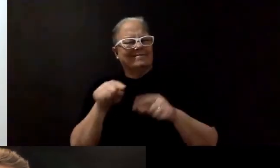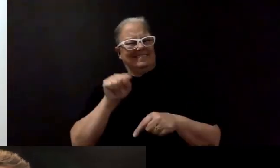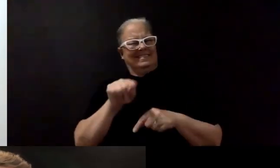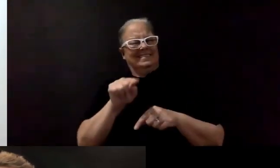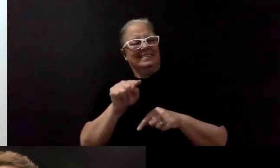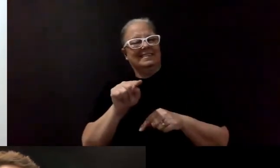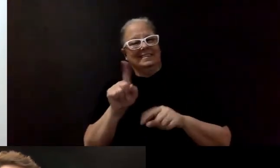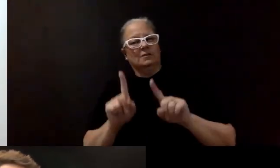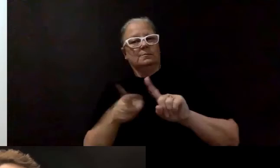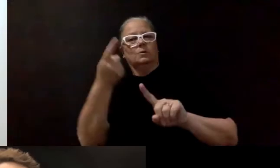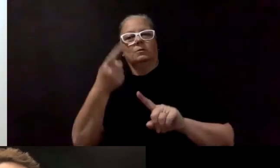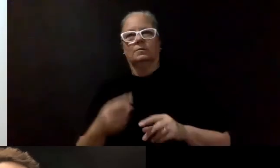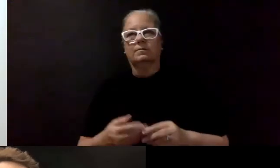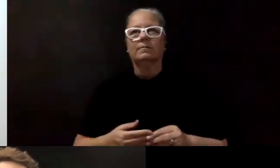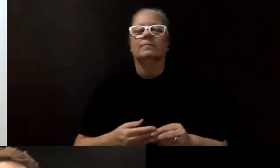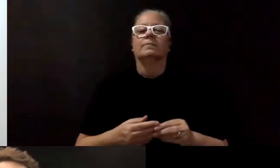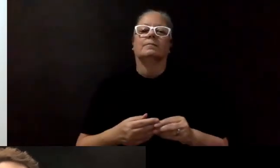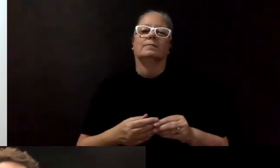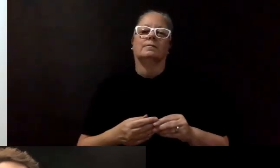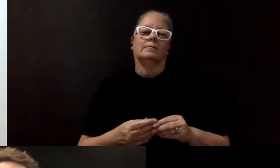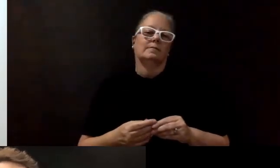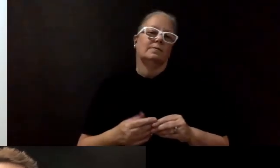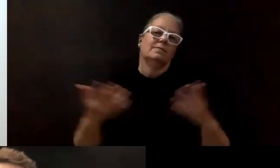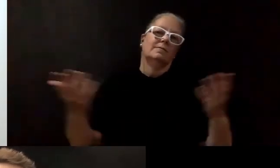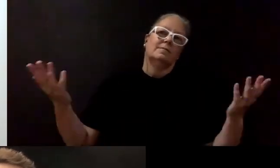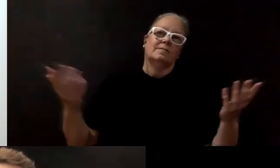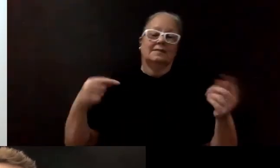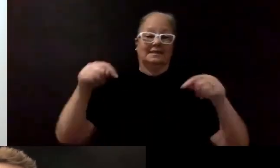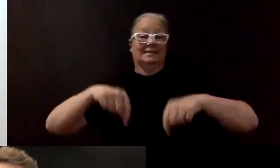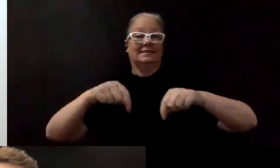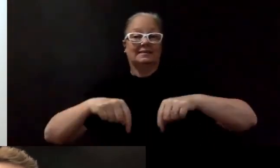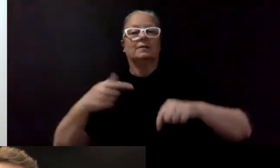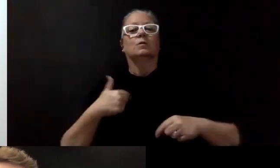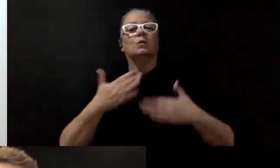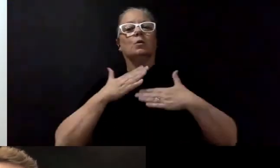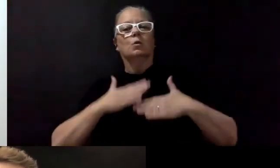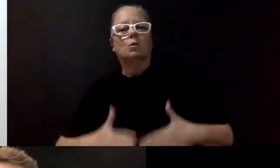mean, we at Yans, we really